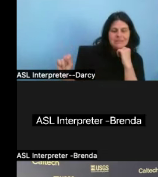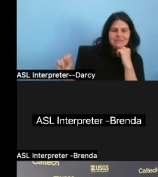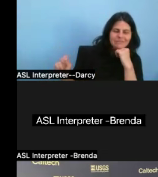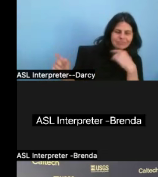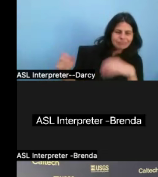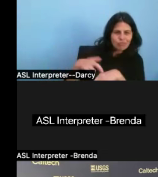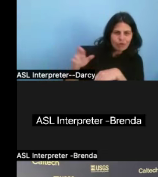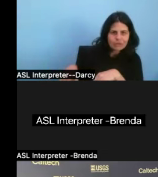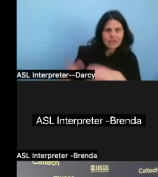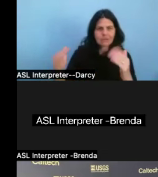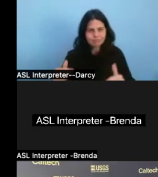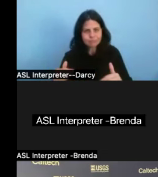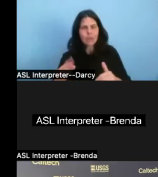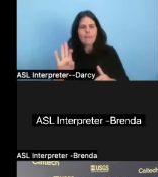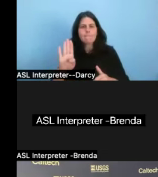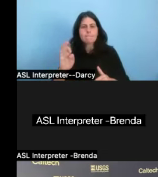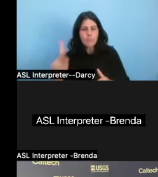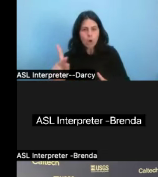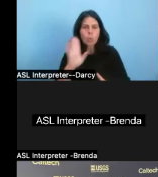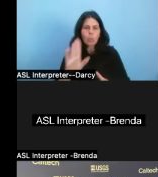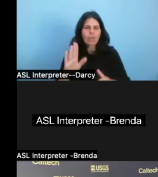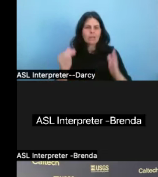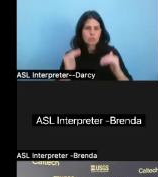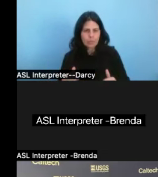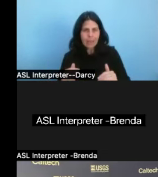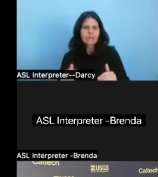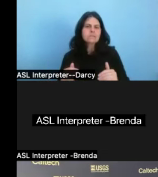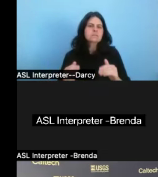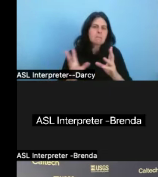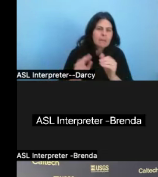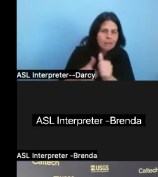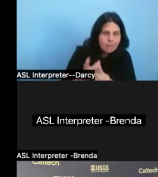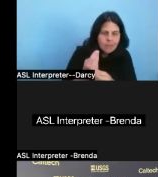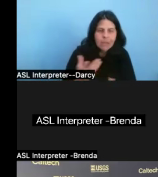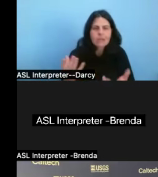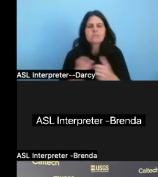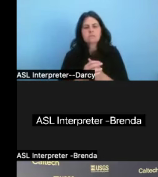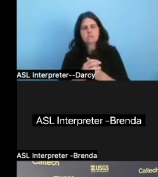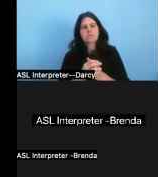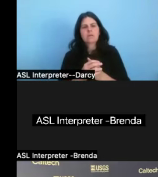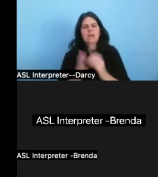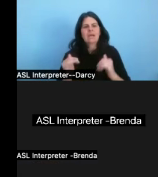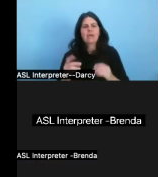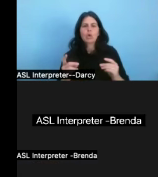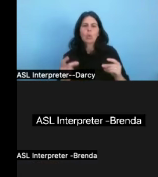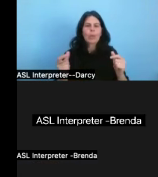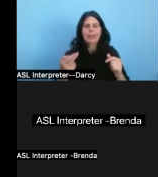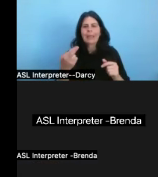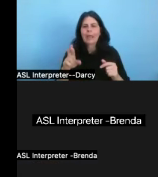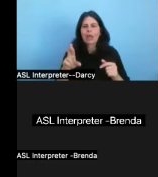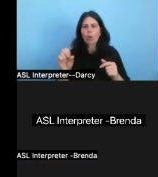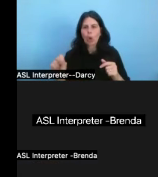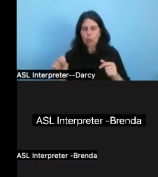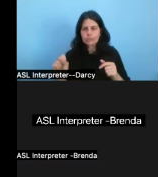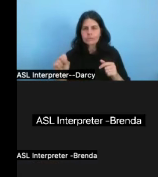2024 activities and opportunities, mini awards update, material orders forms, and Quake Heroes expos. We have several of